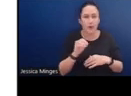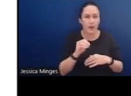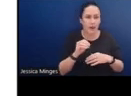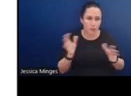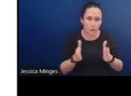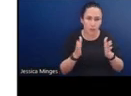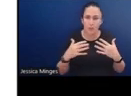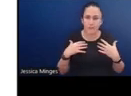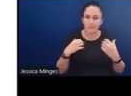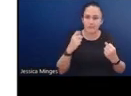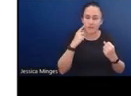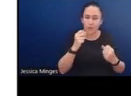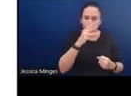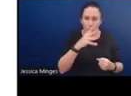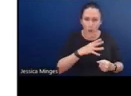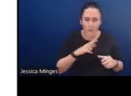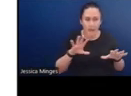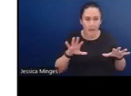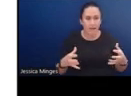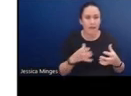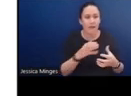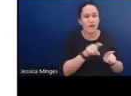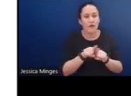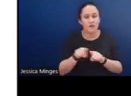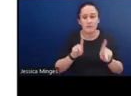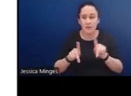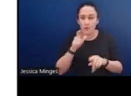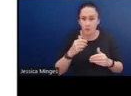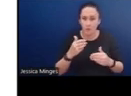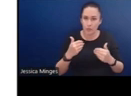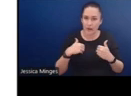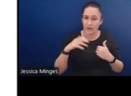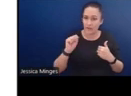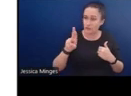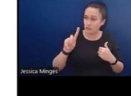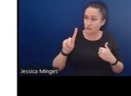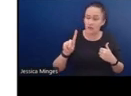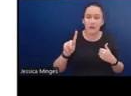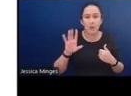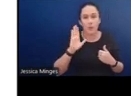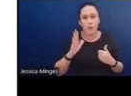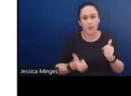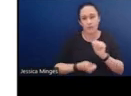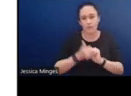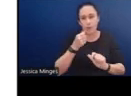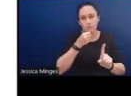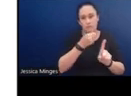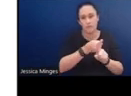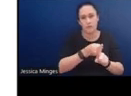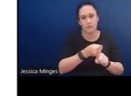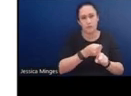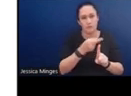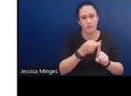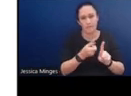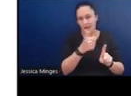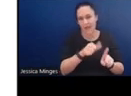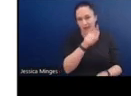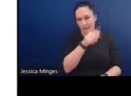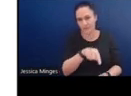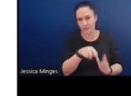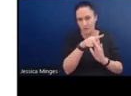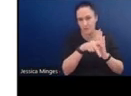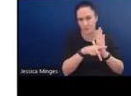And we know that our folks with substance use disorder are going to be most impacted by any of these policy